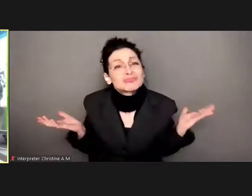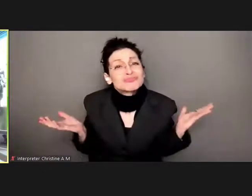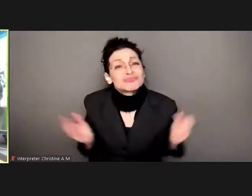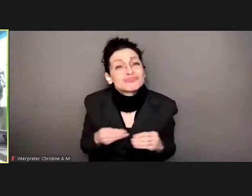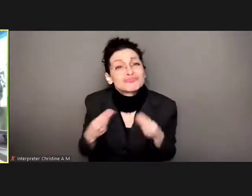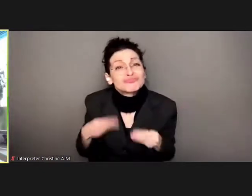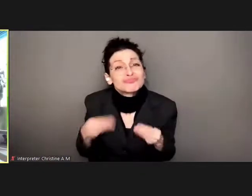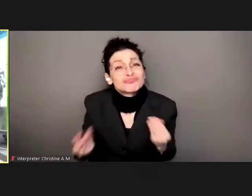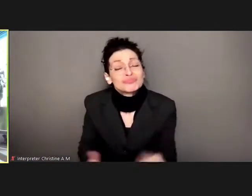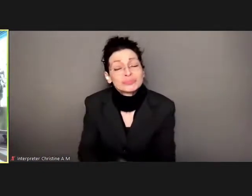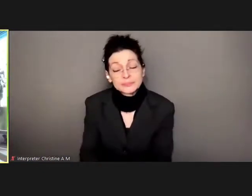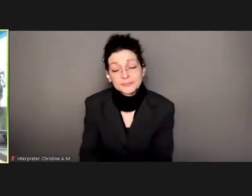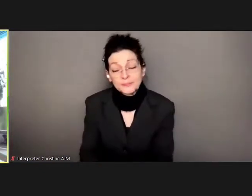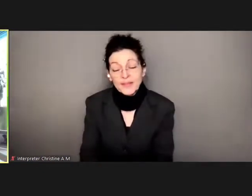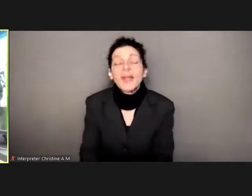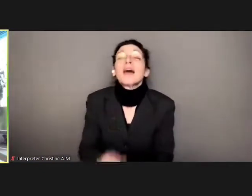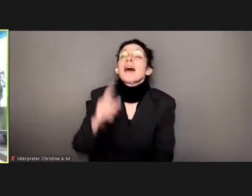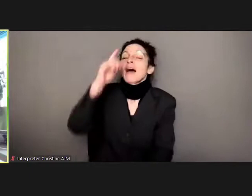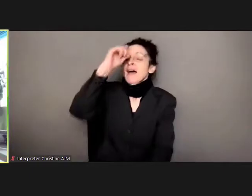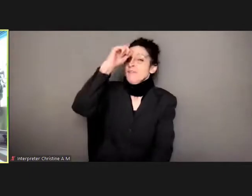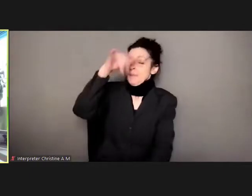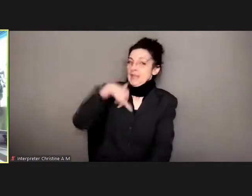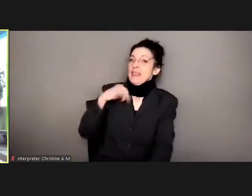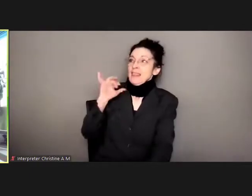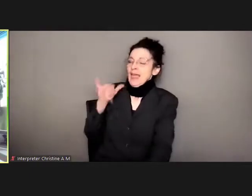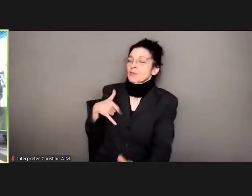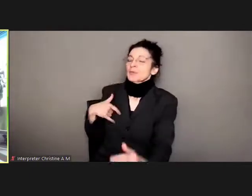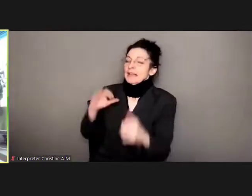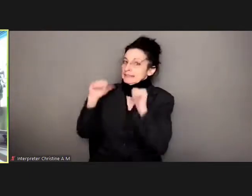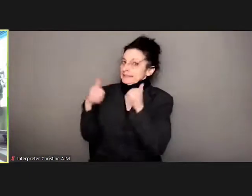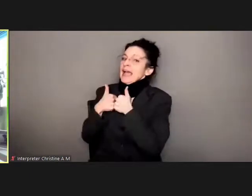Learning Disability Support Services.